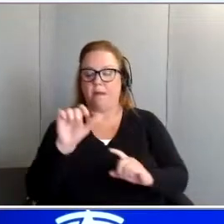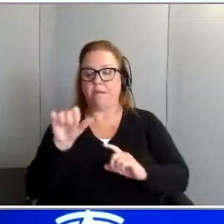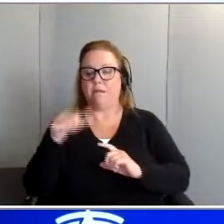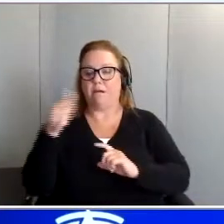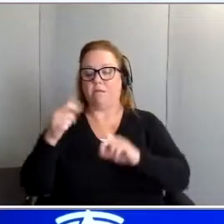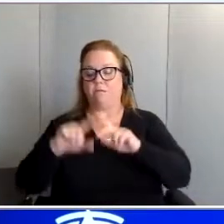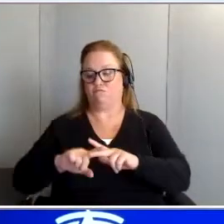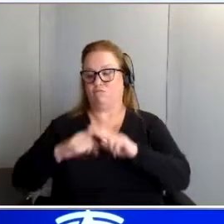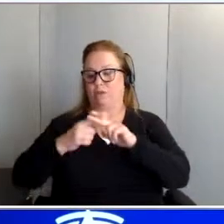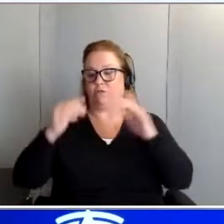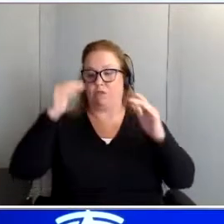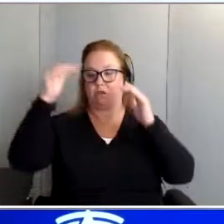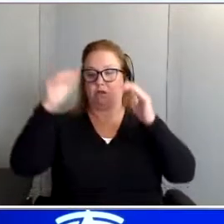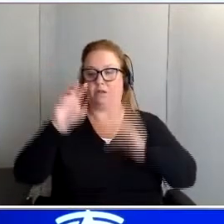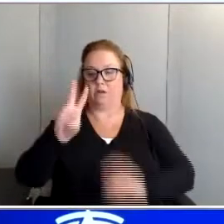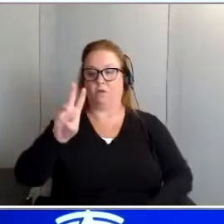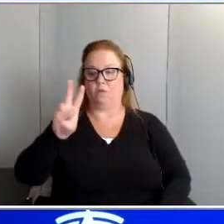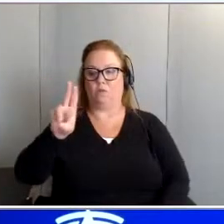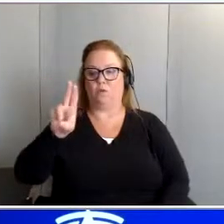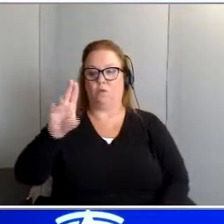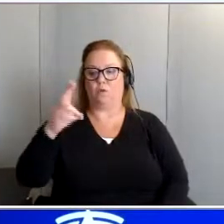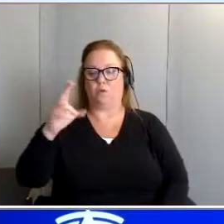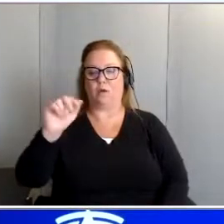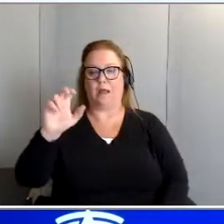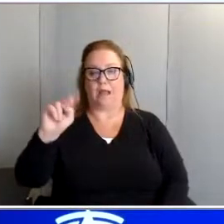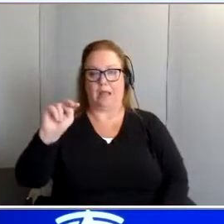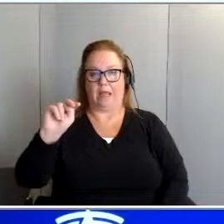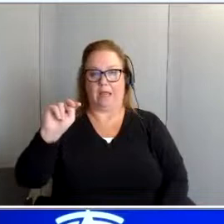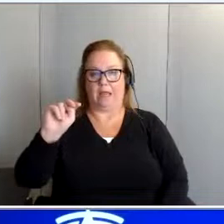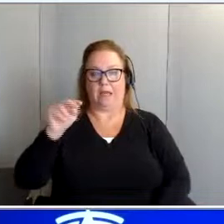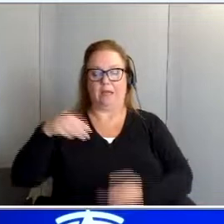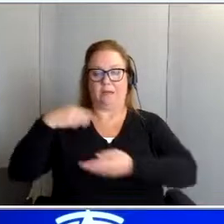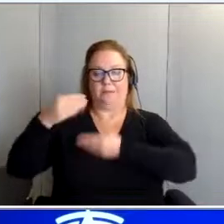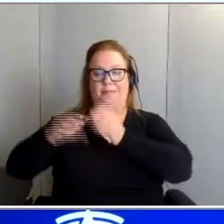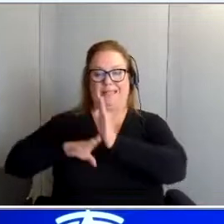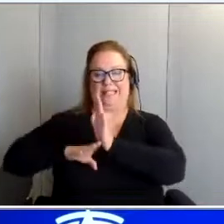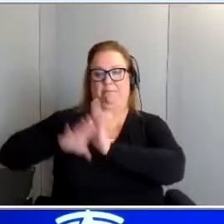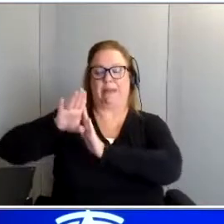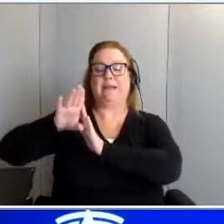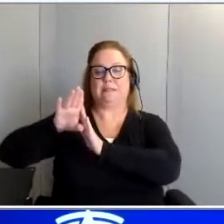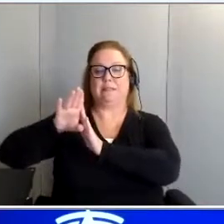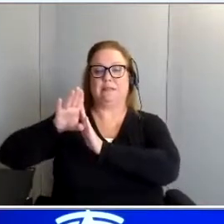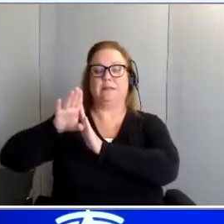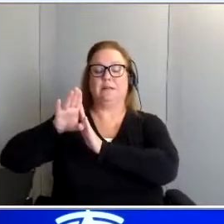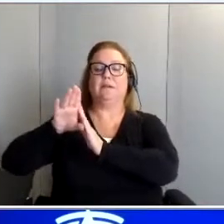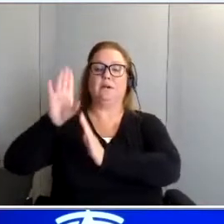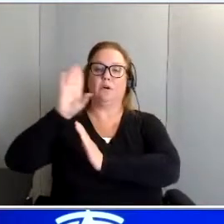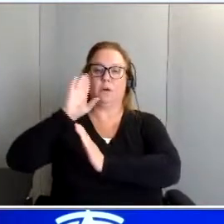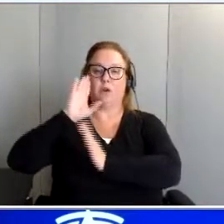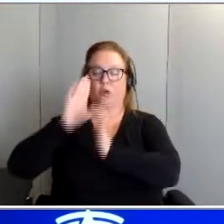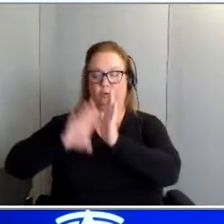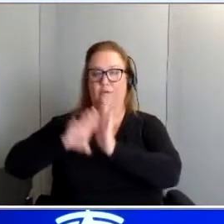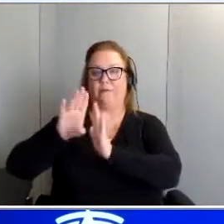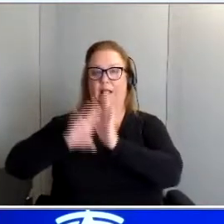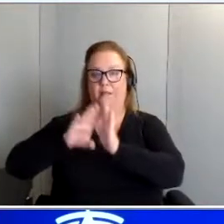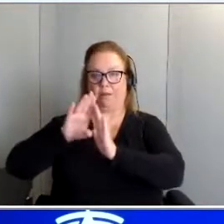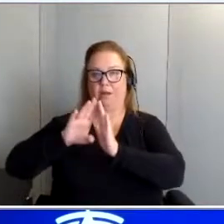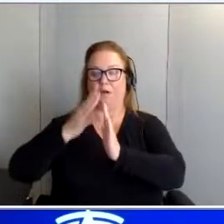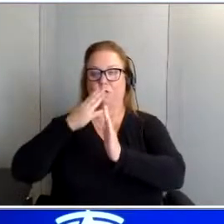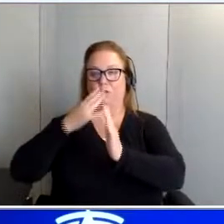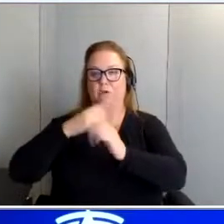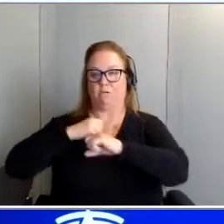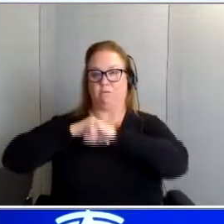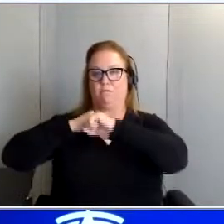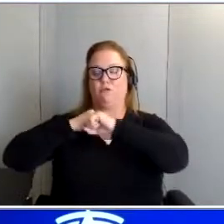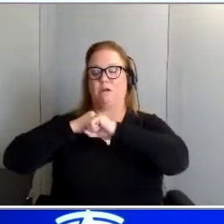original Wuhan isolate or ancestral spikes, we know that you do develop very good immunity